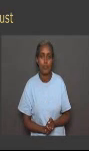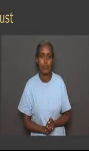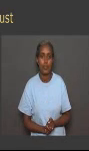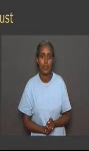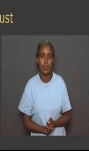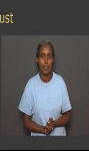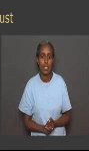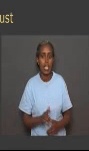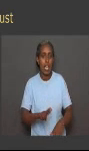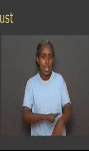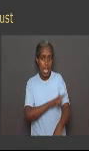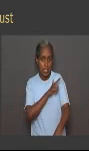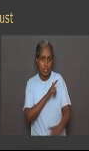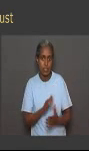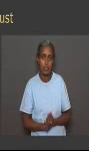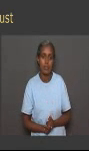length,